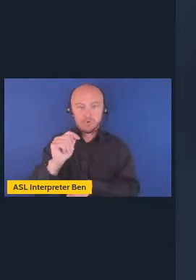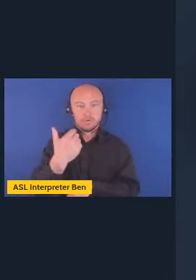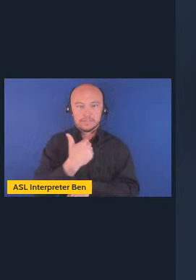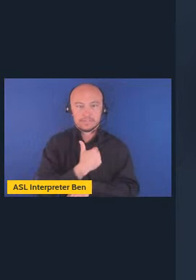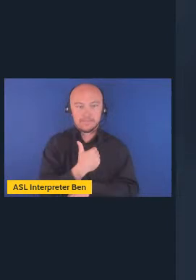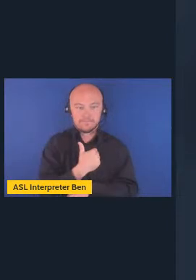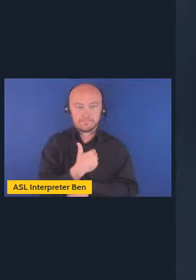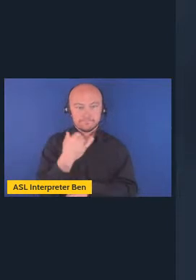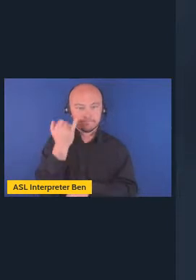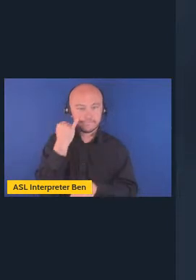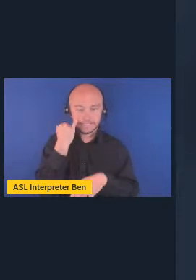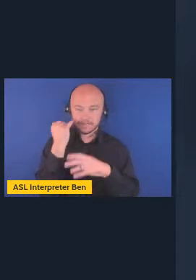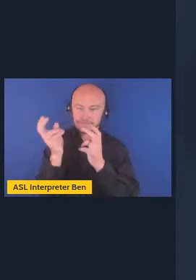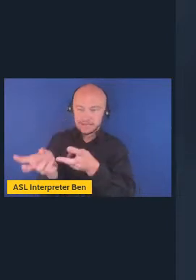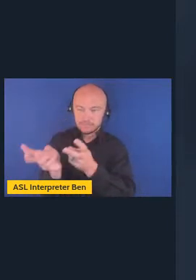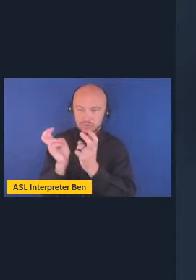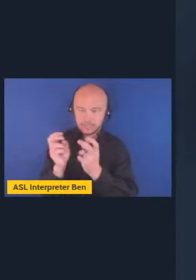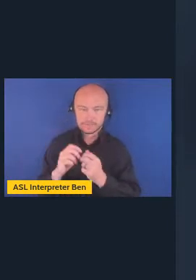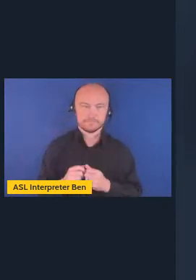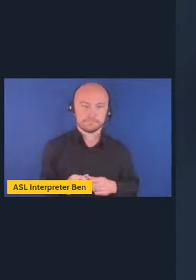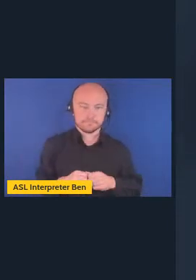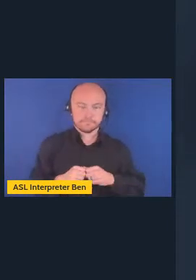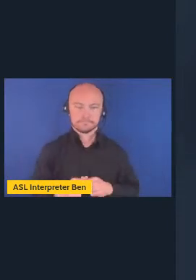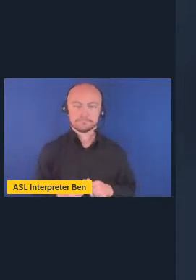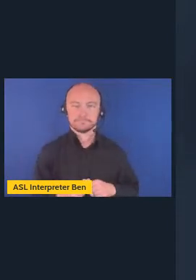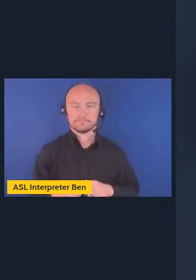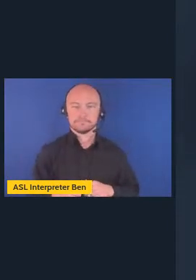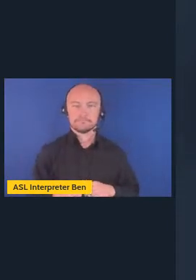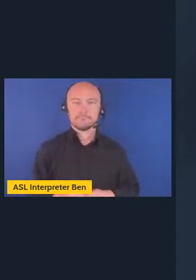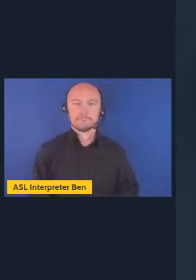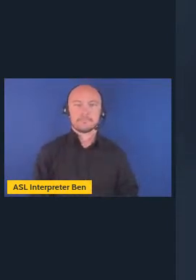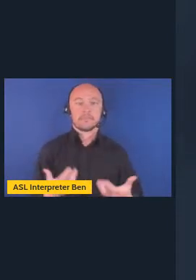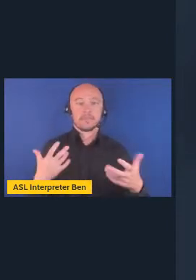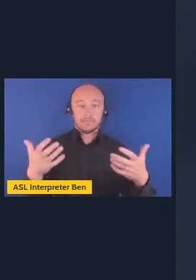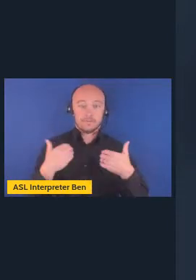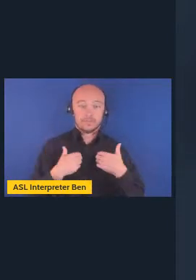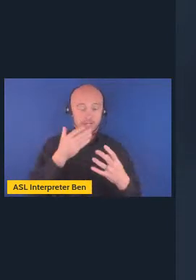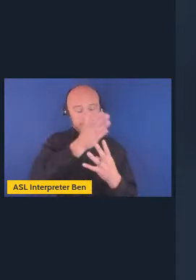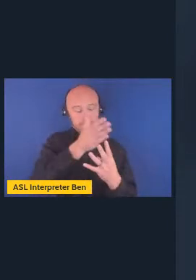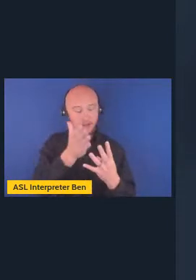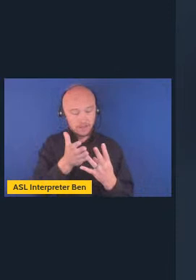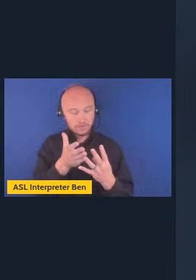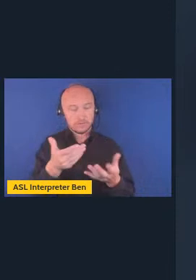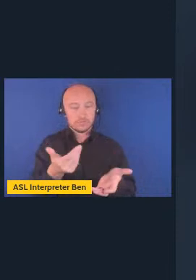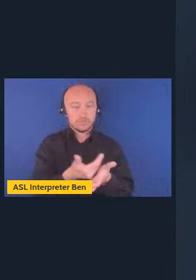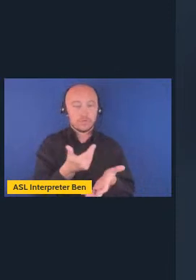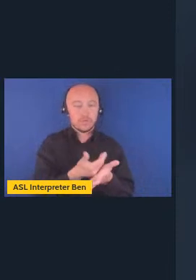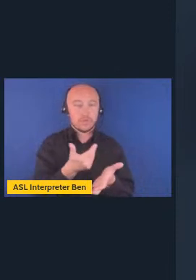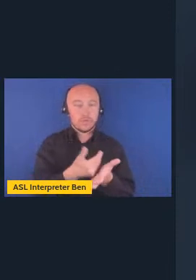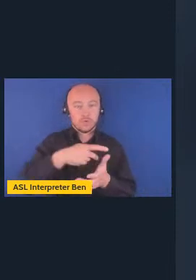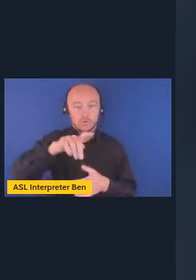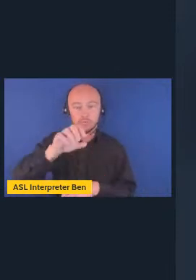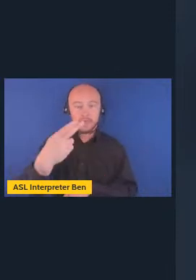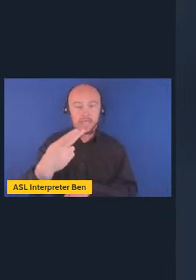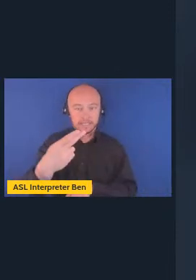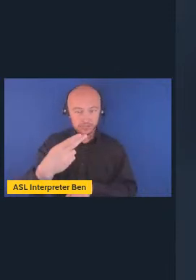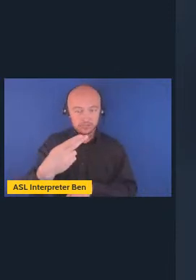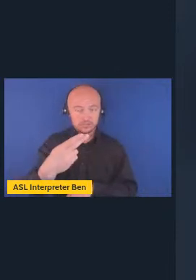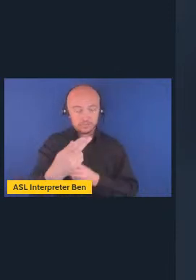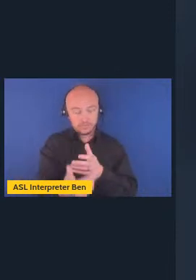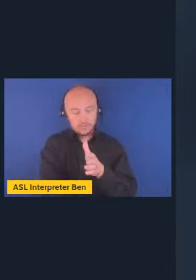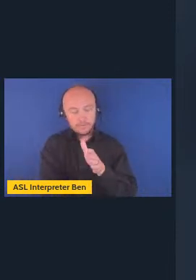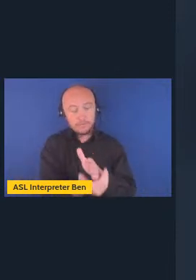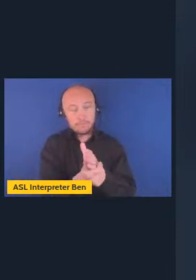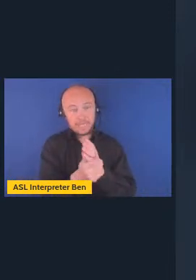an abstraction on top of a single file. Once I have the file, I can use the new JSON patch feature to append an additional